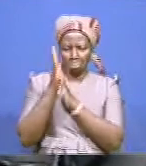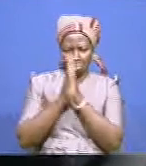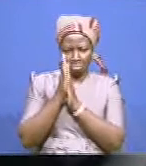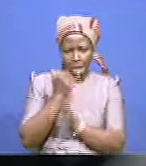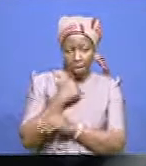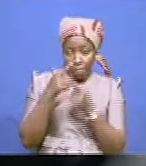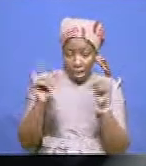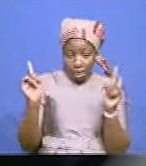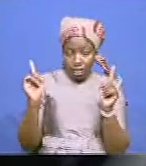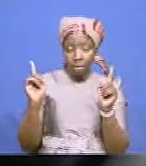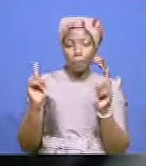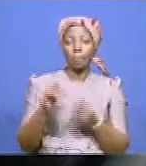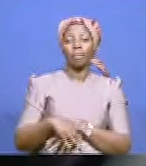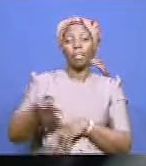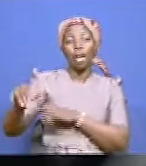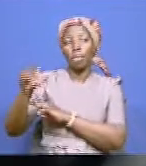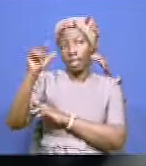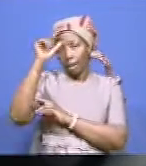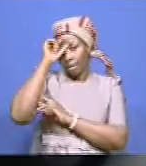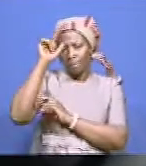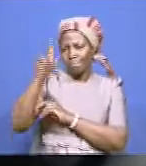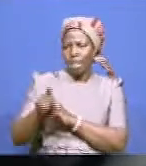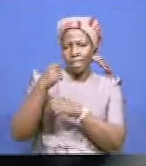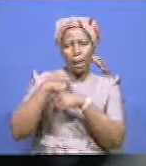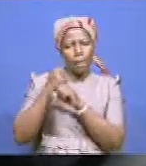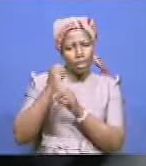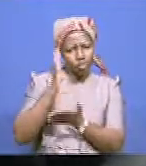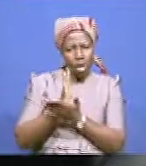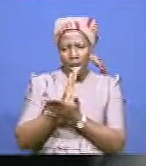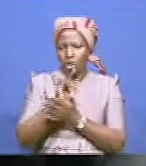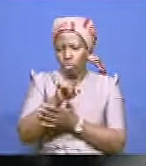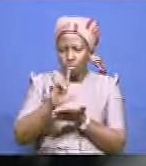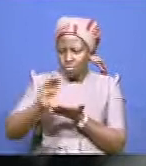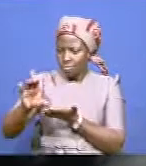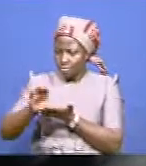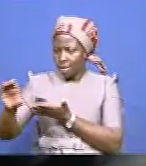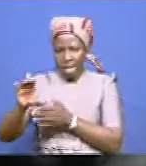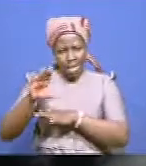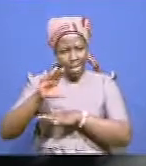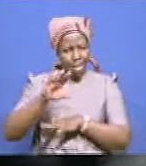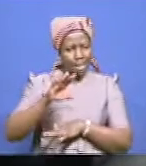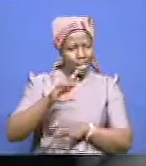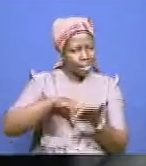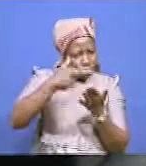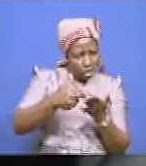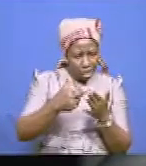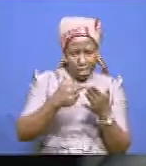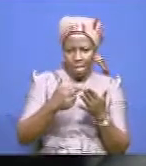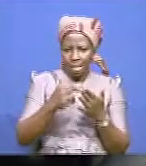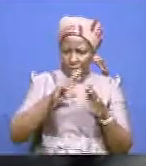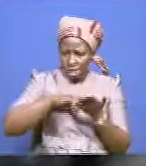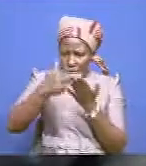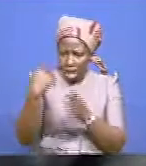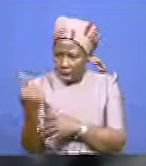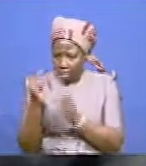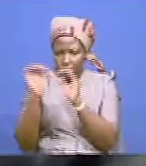But the county government must ensure that you allocate resources, and not just resources, but the human capital that is